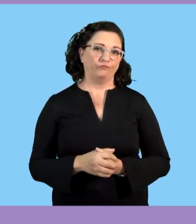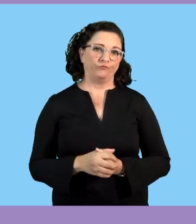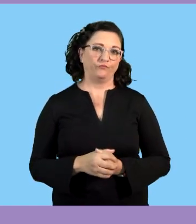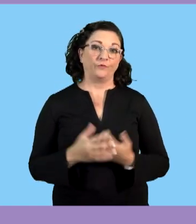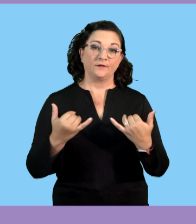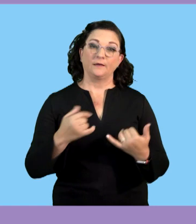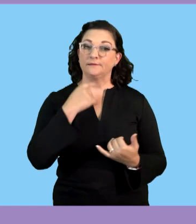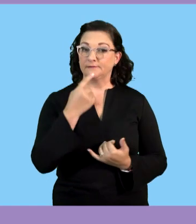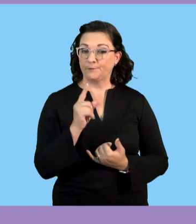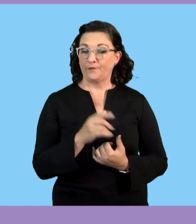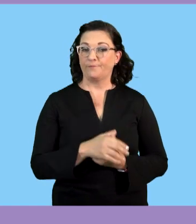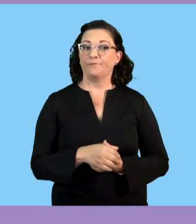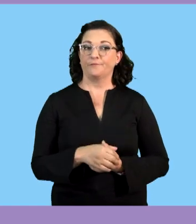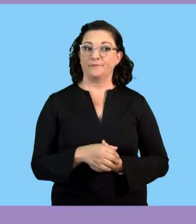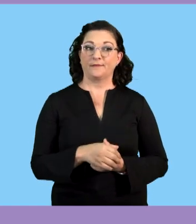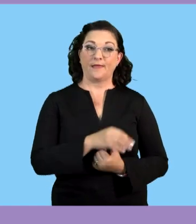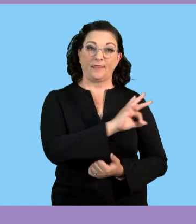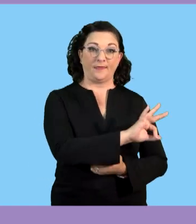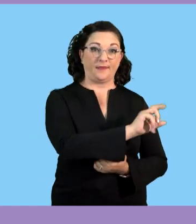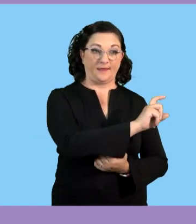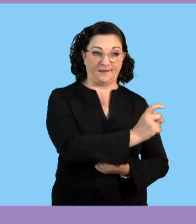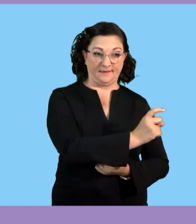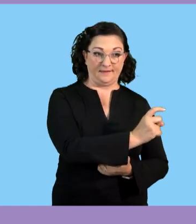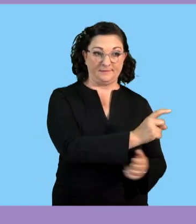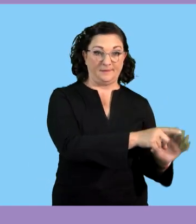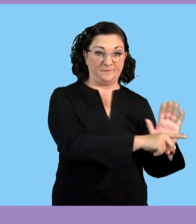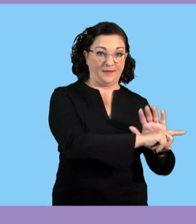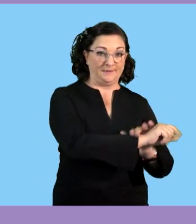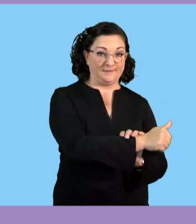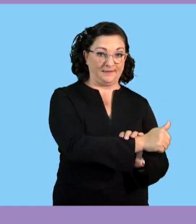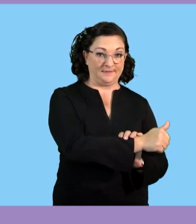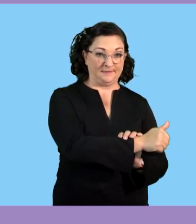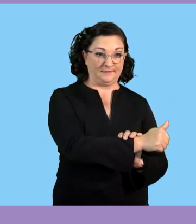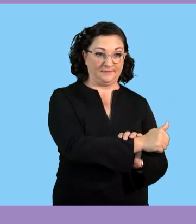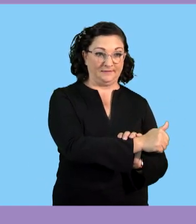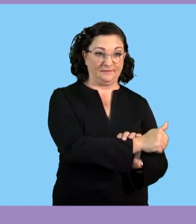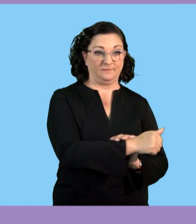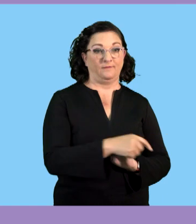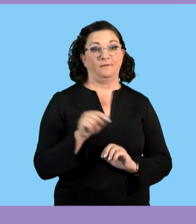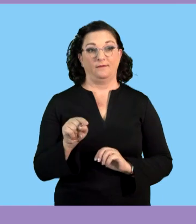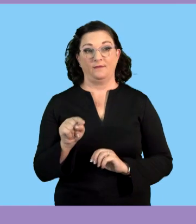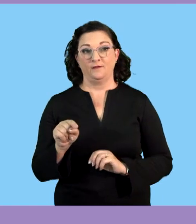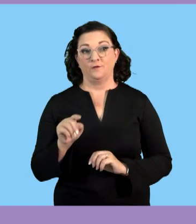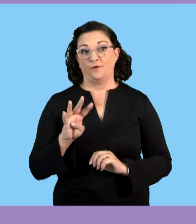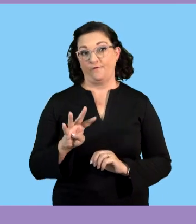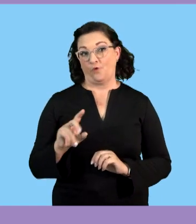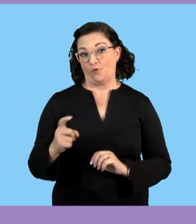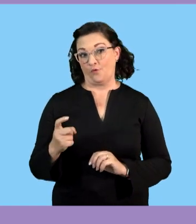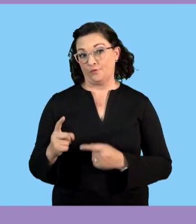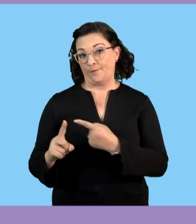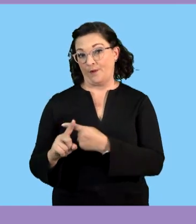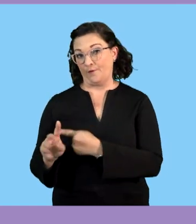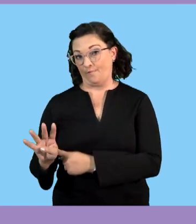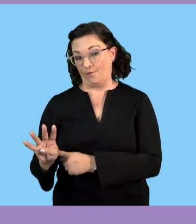We are going to now say that 3x minus 6, and we have on the other side